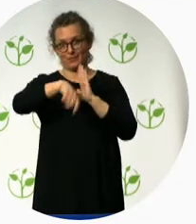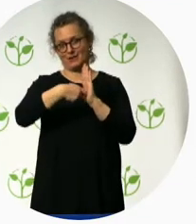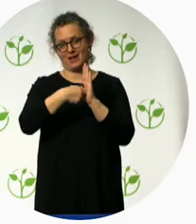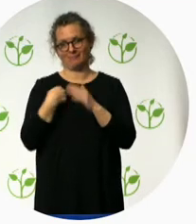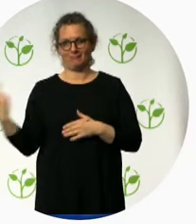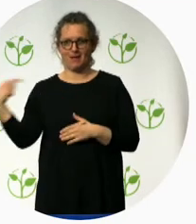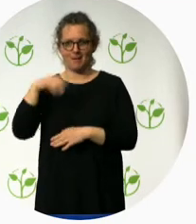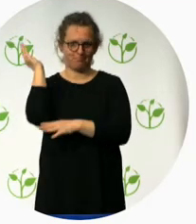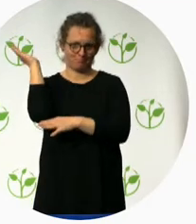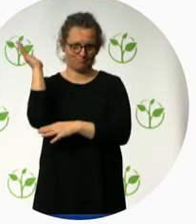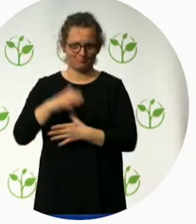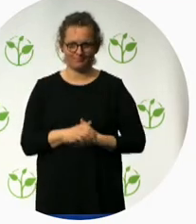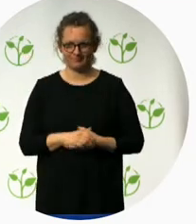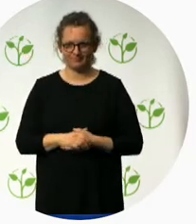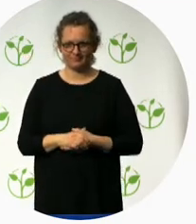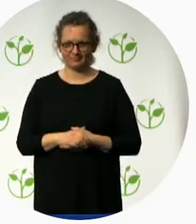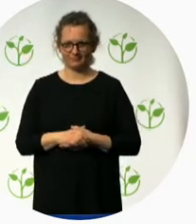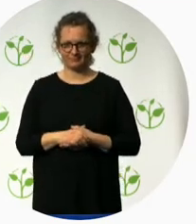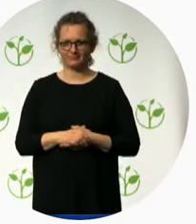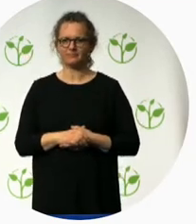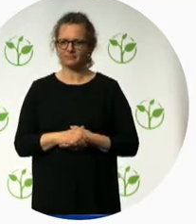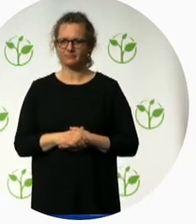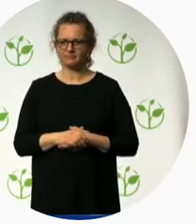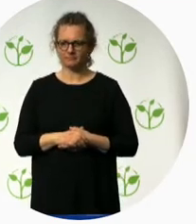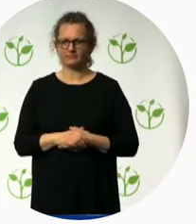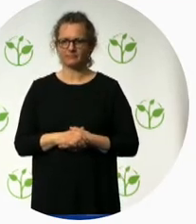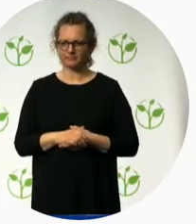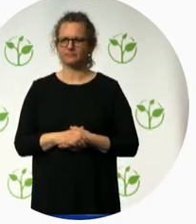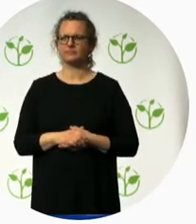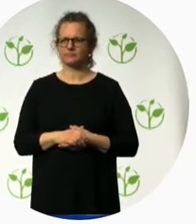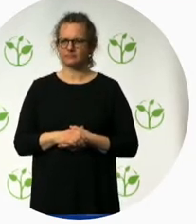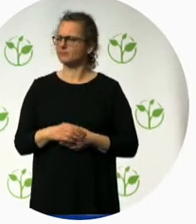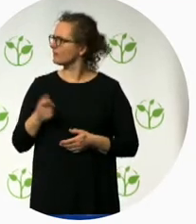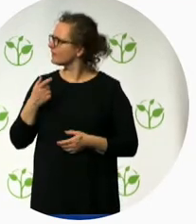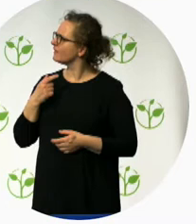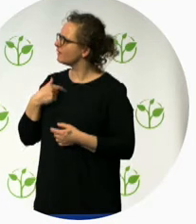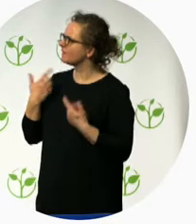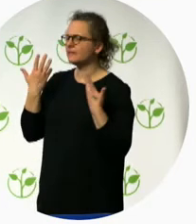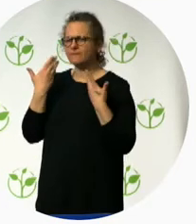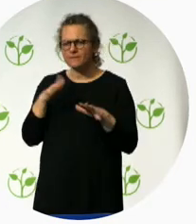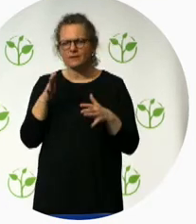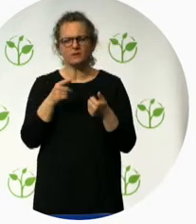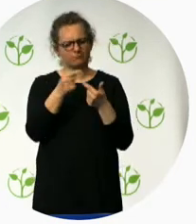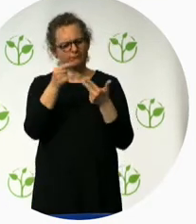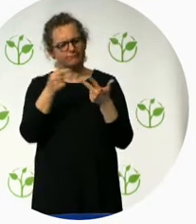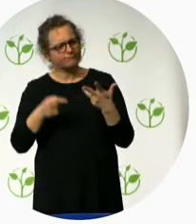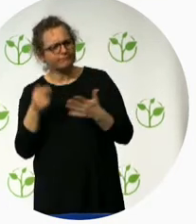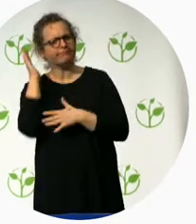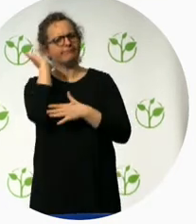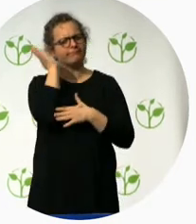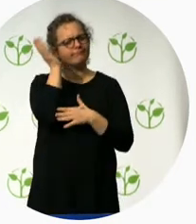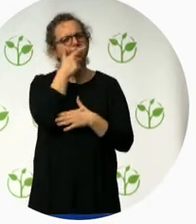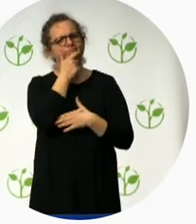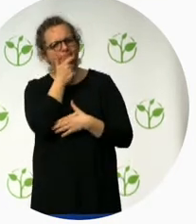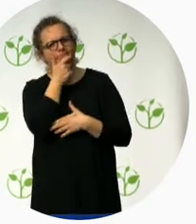So we have heard from our presenters from their experiences in three different countries